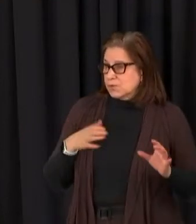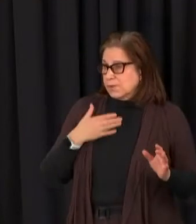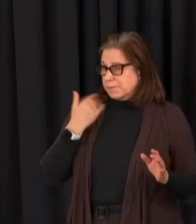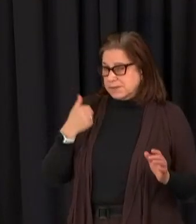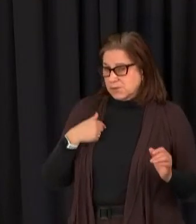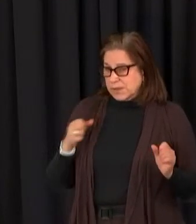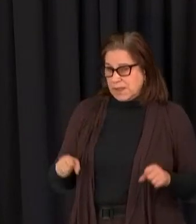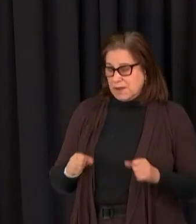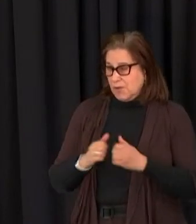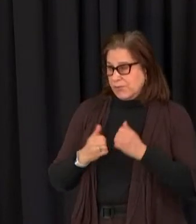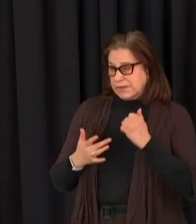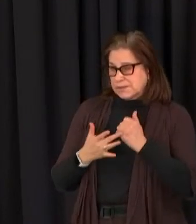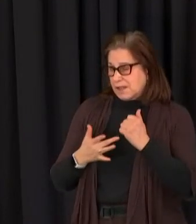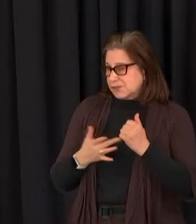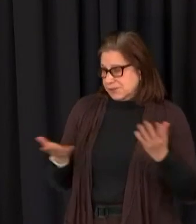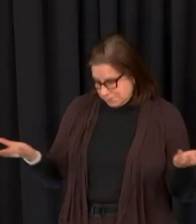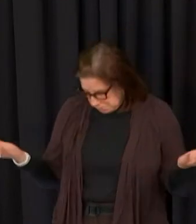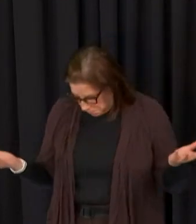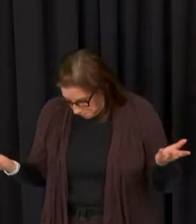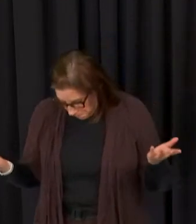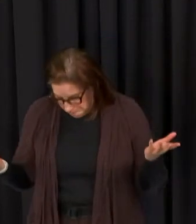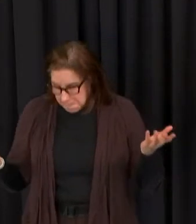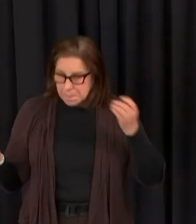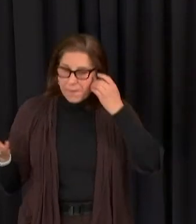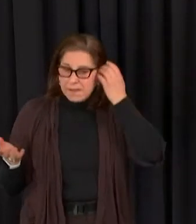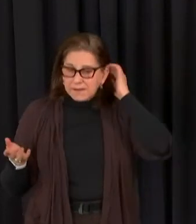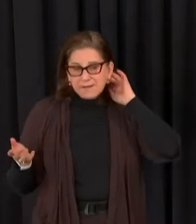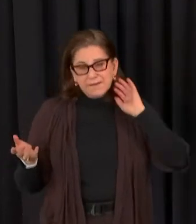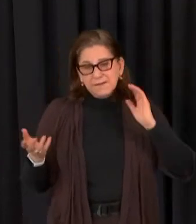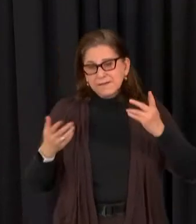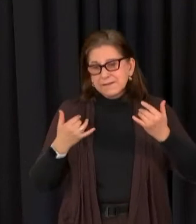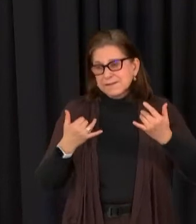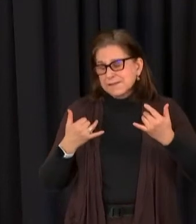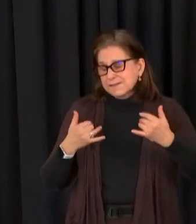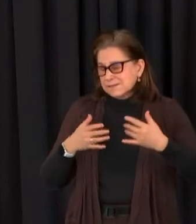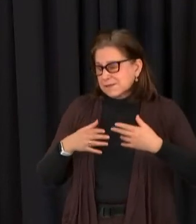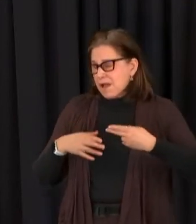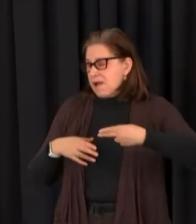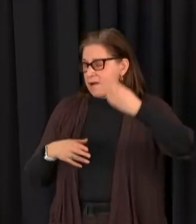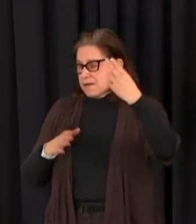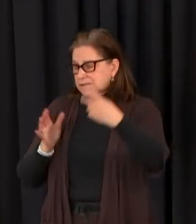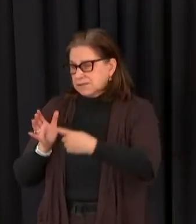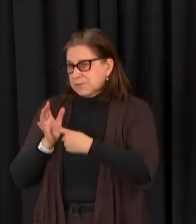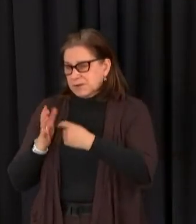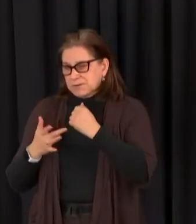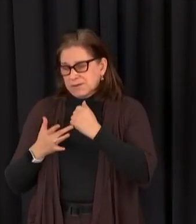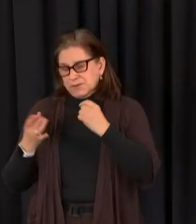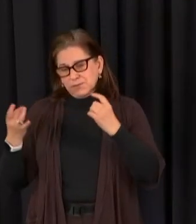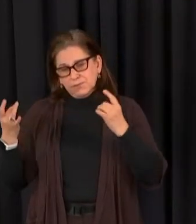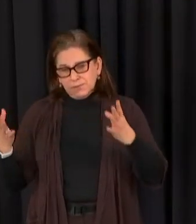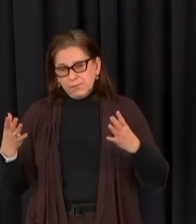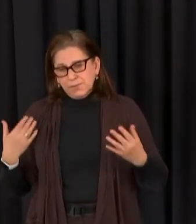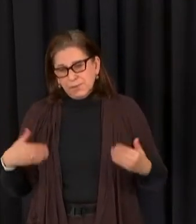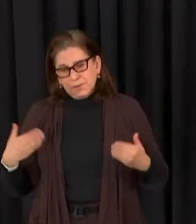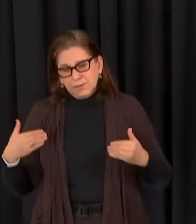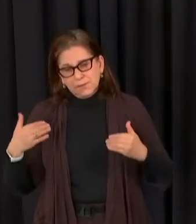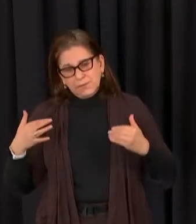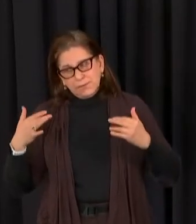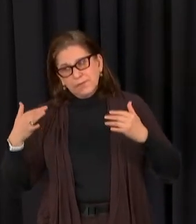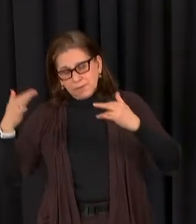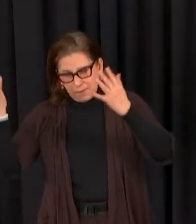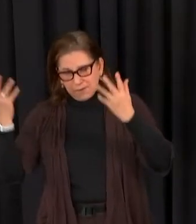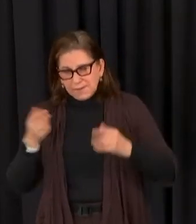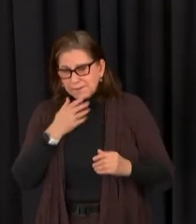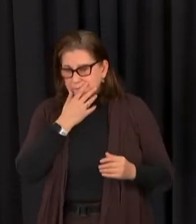the technology match the very high demand. And what we're also doing is